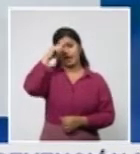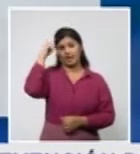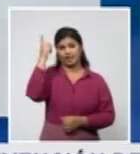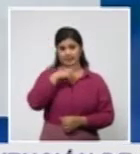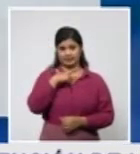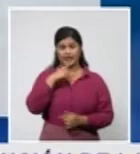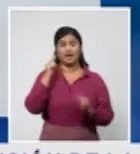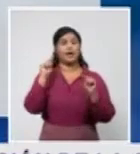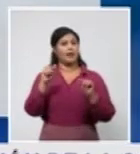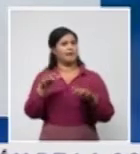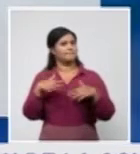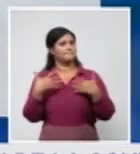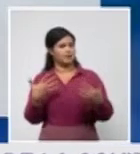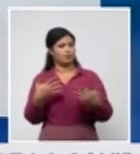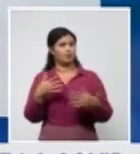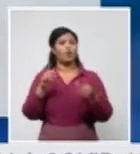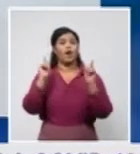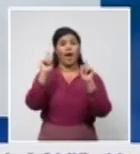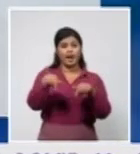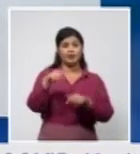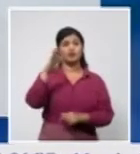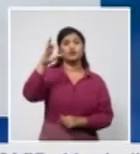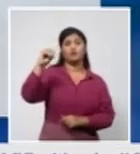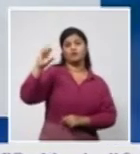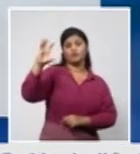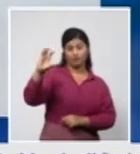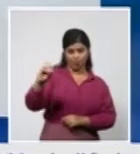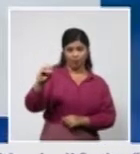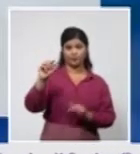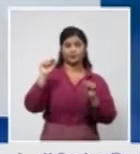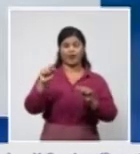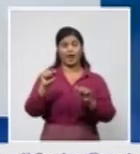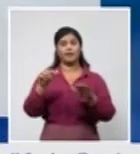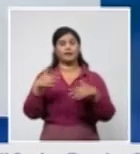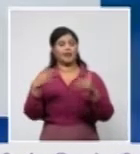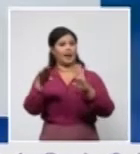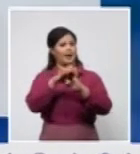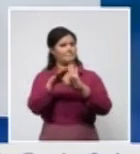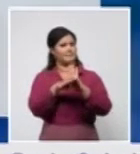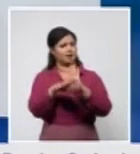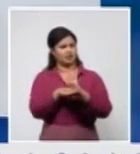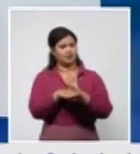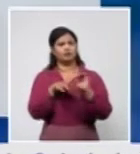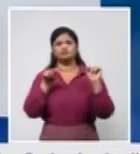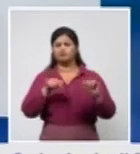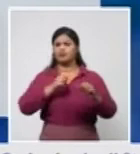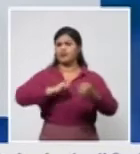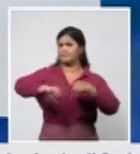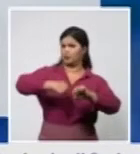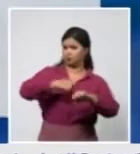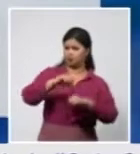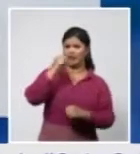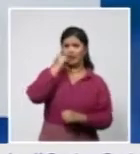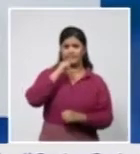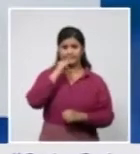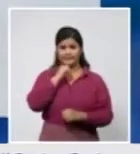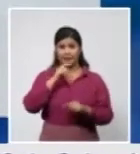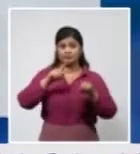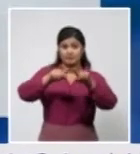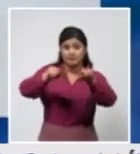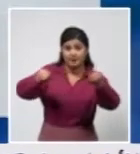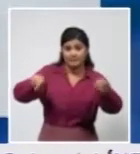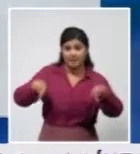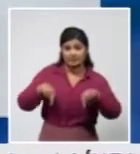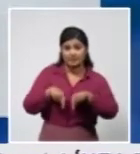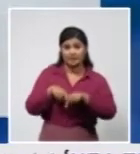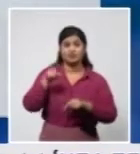70.2% are from Havana, of which 14 are from the municipality of La Lisa, meaning an episode of